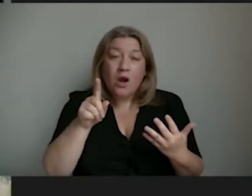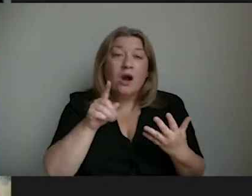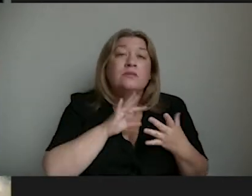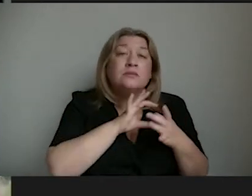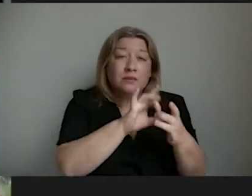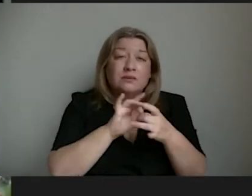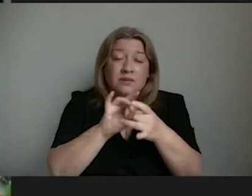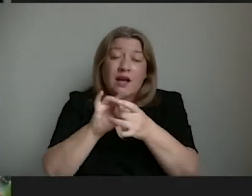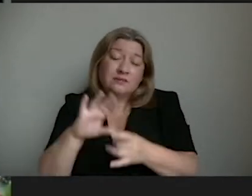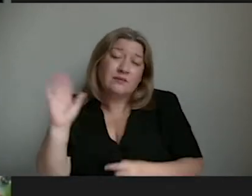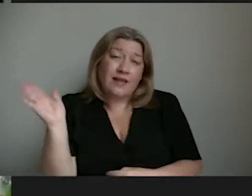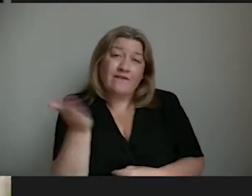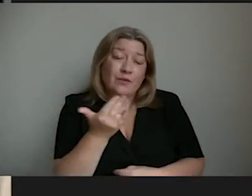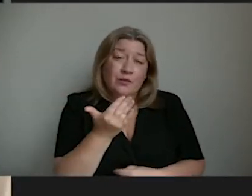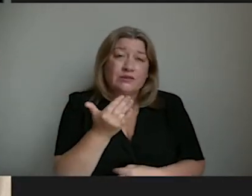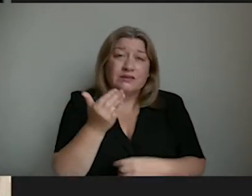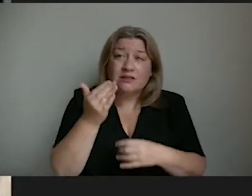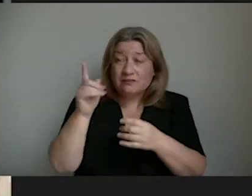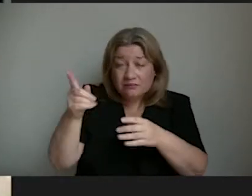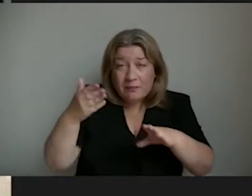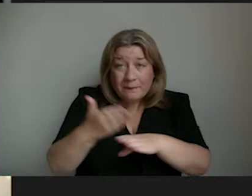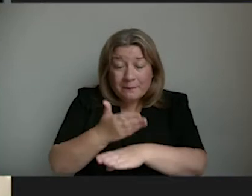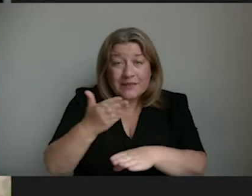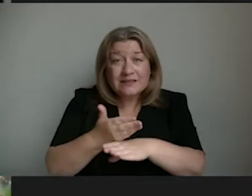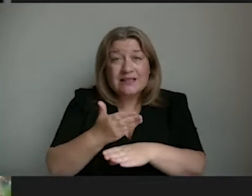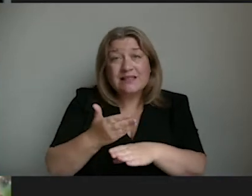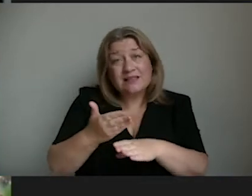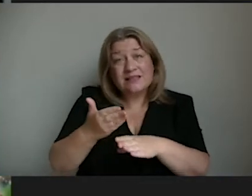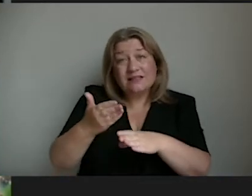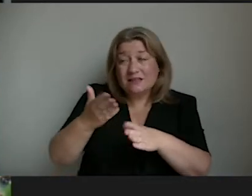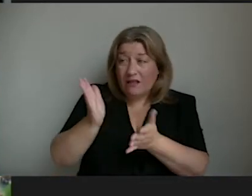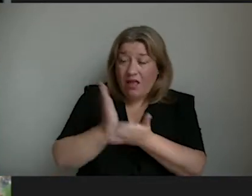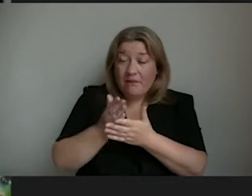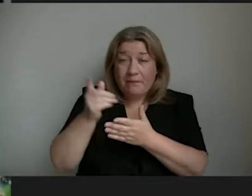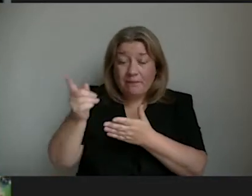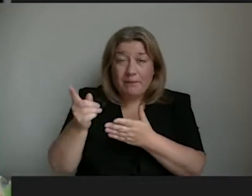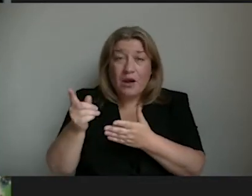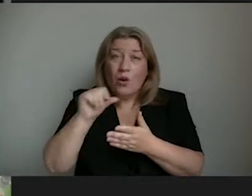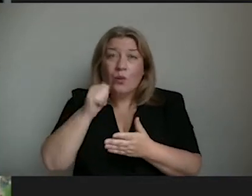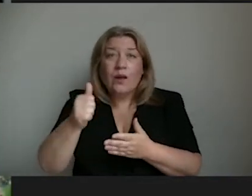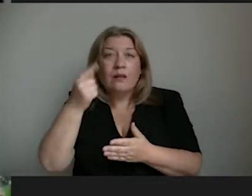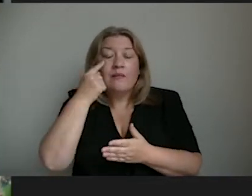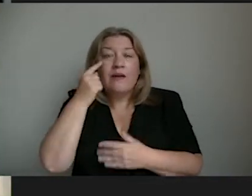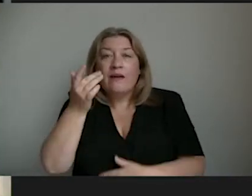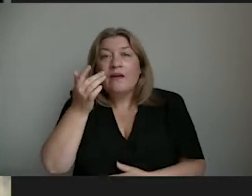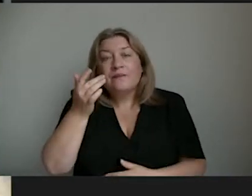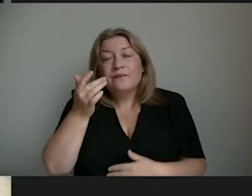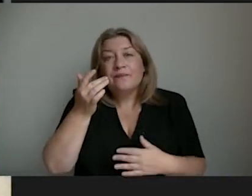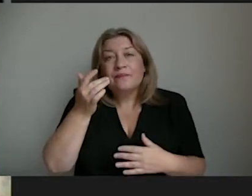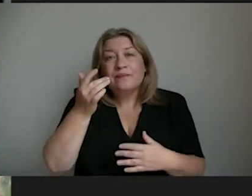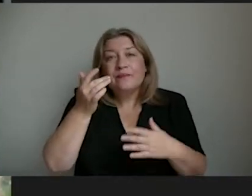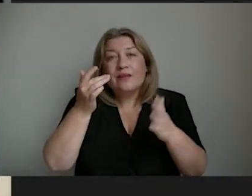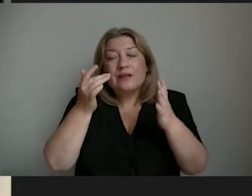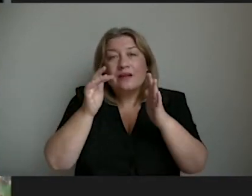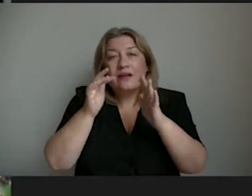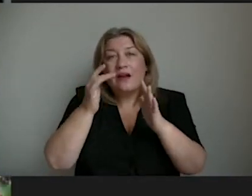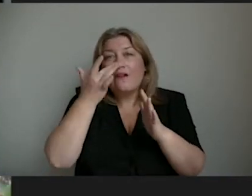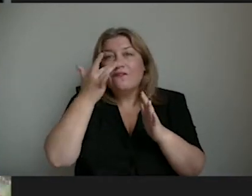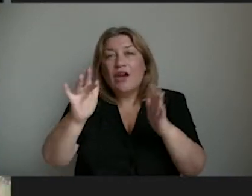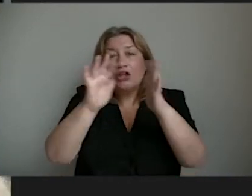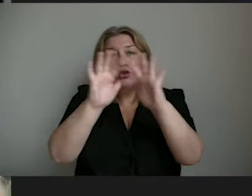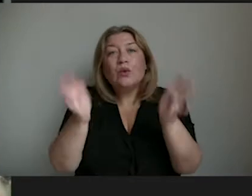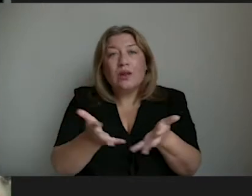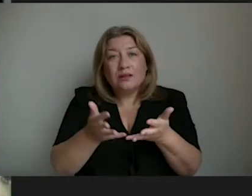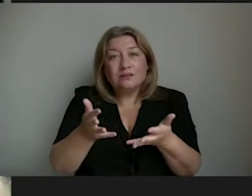are in communication with everyone that we have vacancies out for. The majority of these employers will look to do virtual interviews with